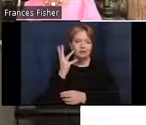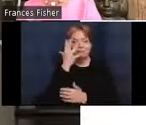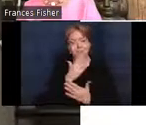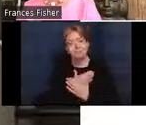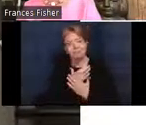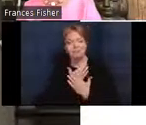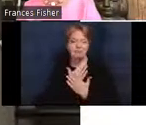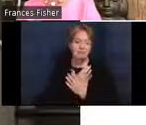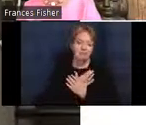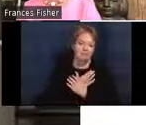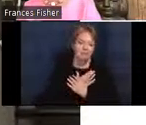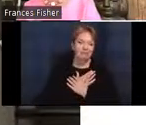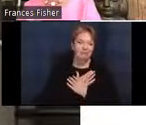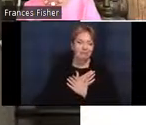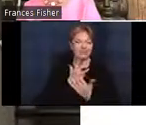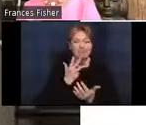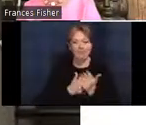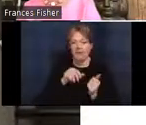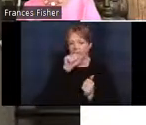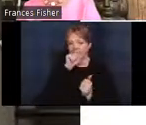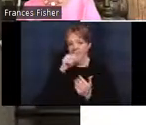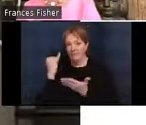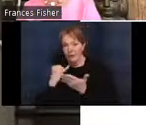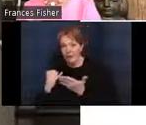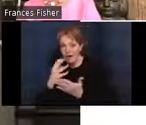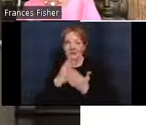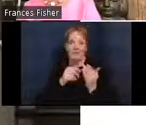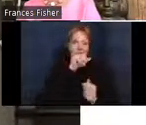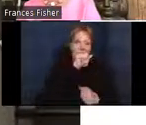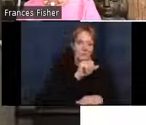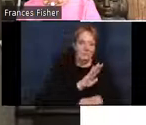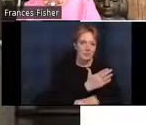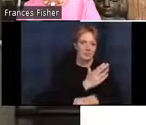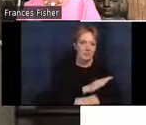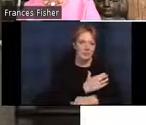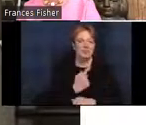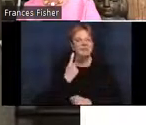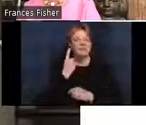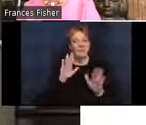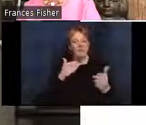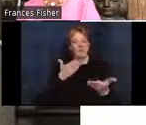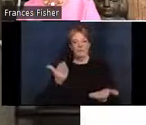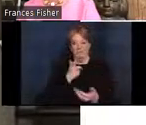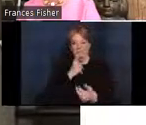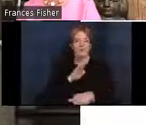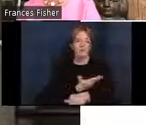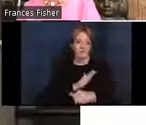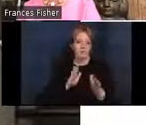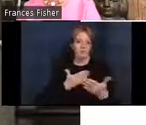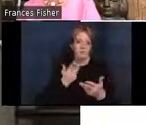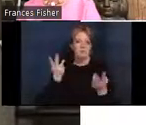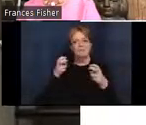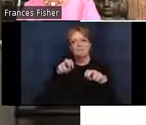only connected on art, they both loved music. And we do have one of the rooms, one of the galleries here was the music room where they sat